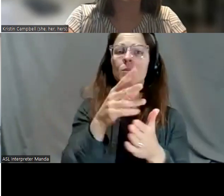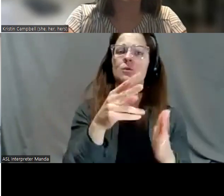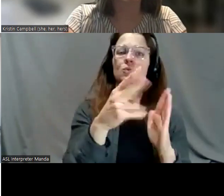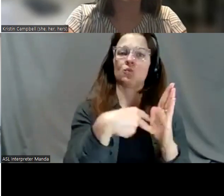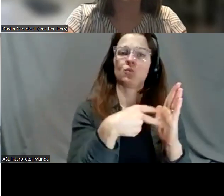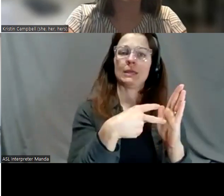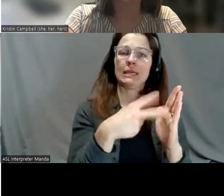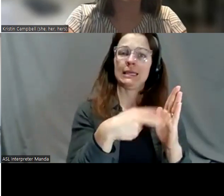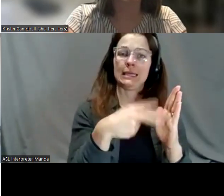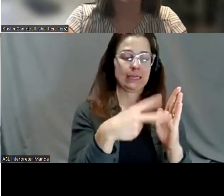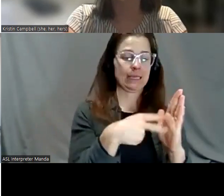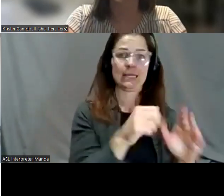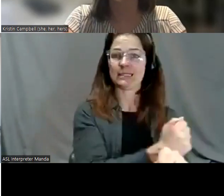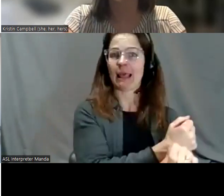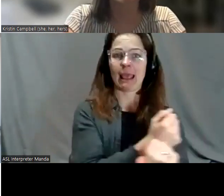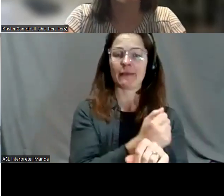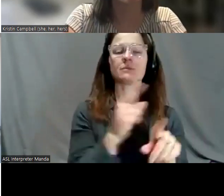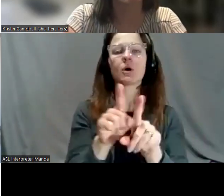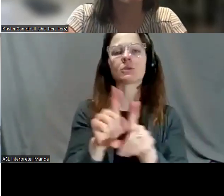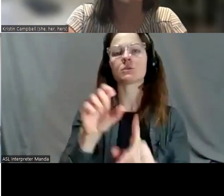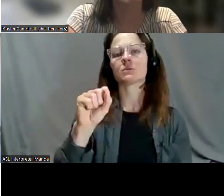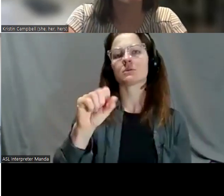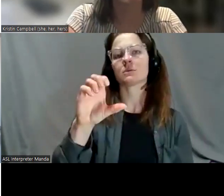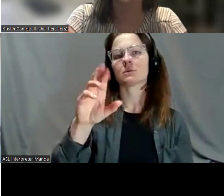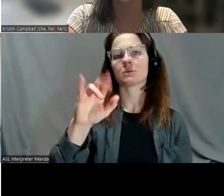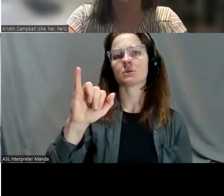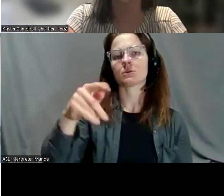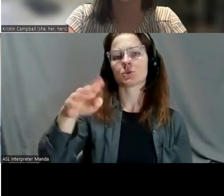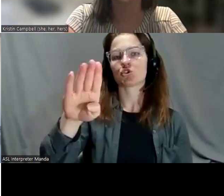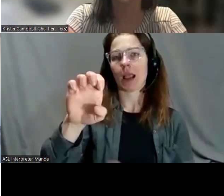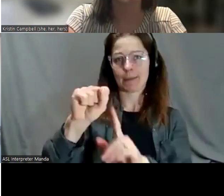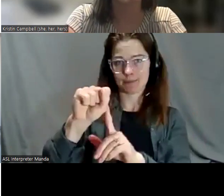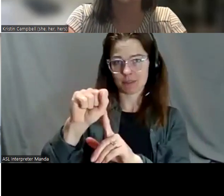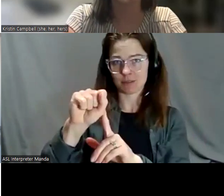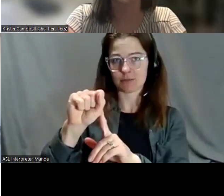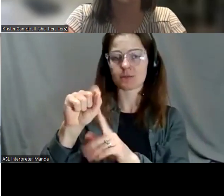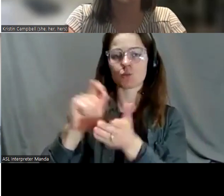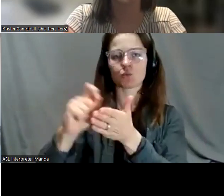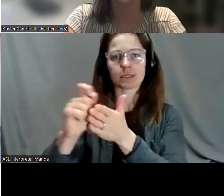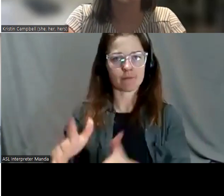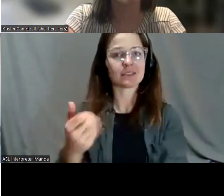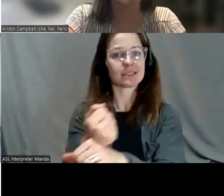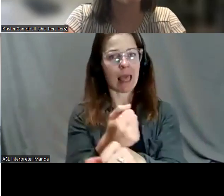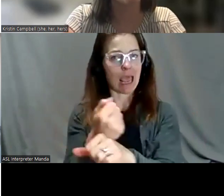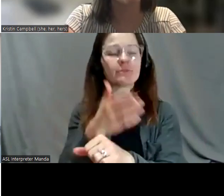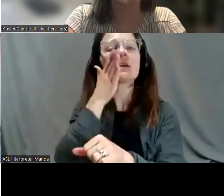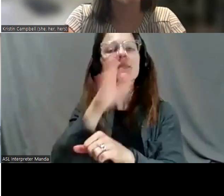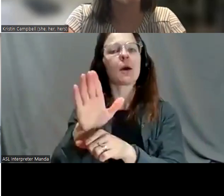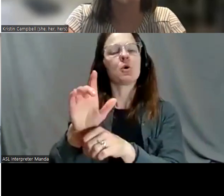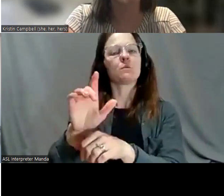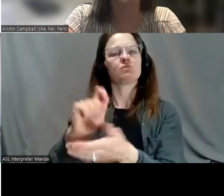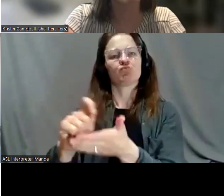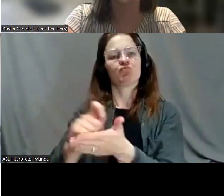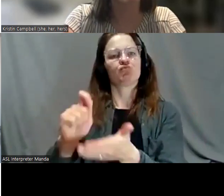also had scribes who were called notaries, people, and the slaves that wrote down some of the text. So